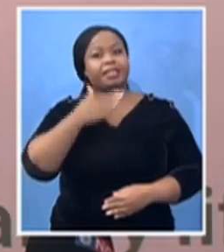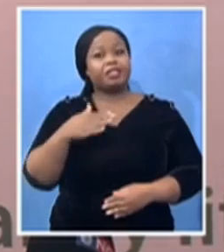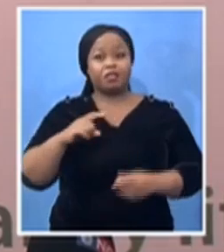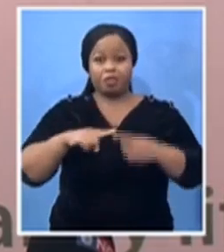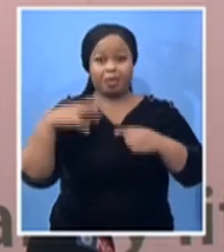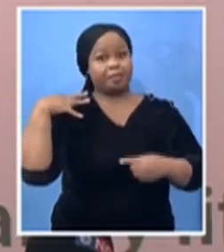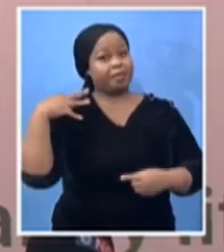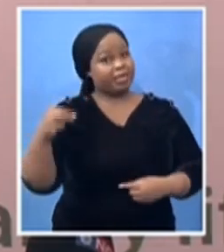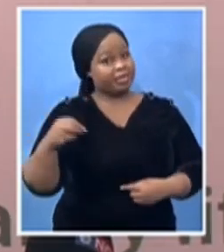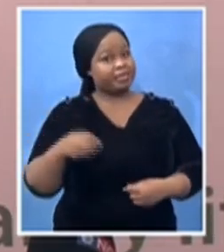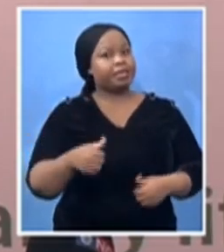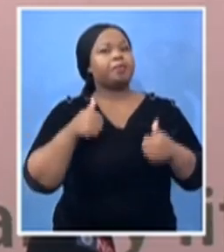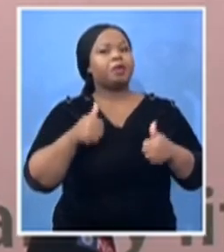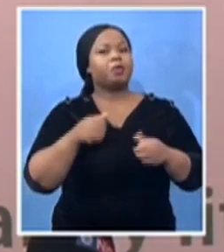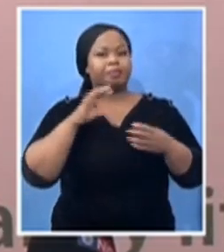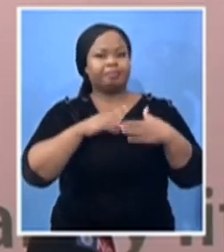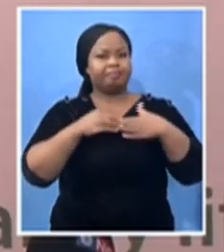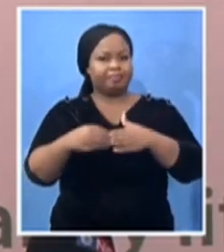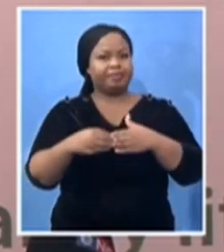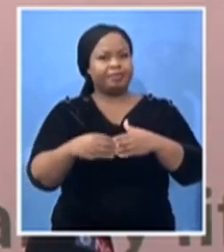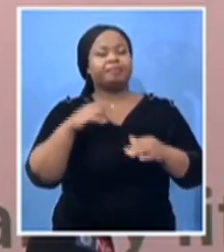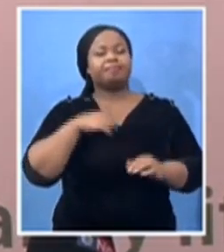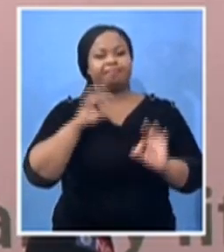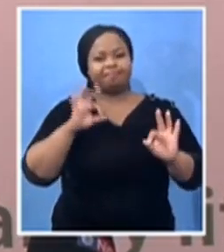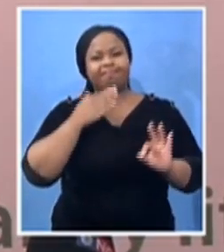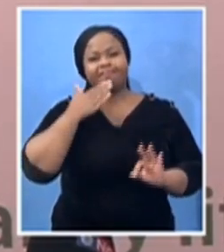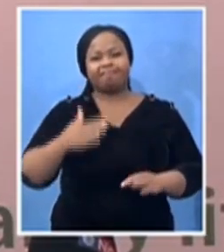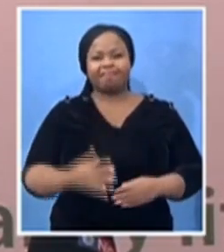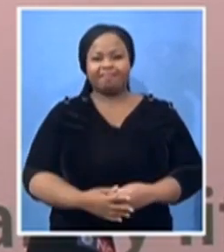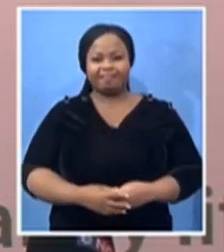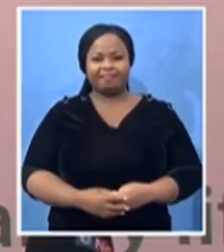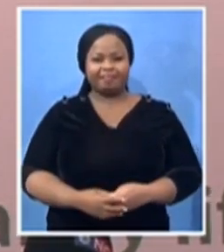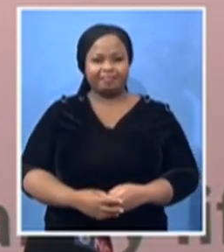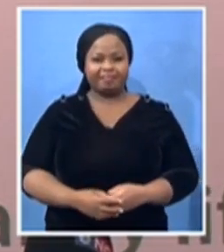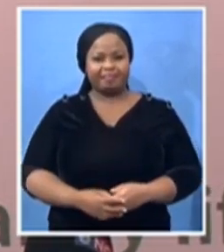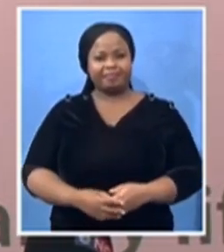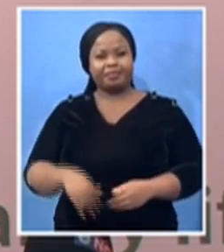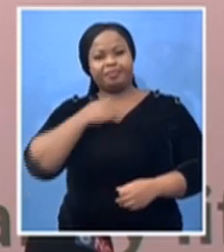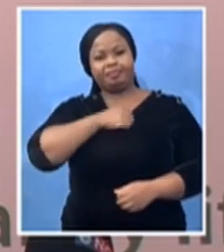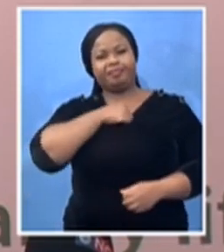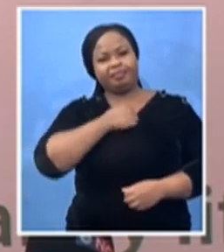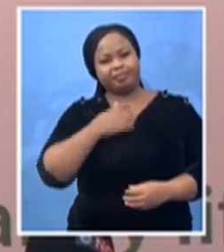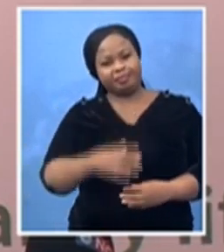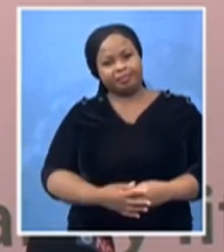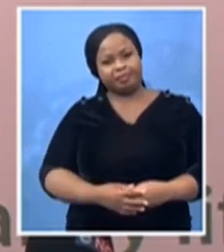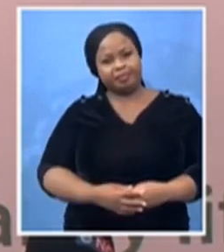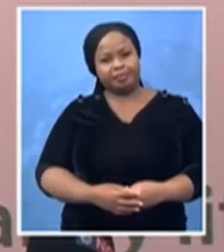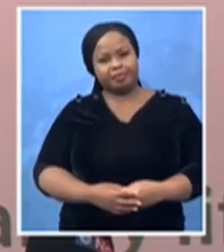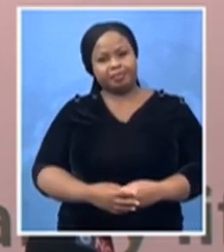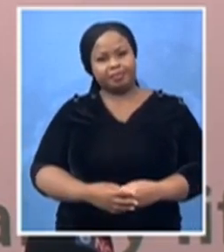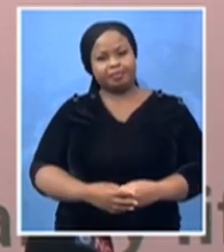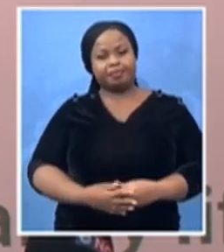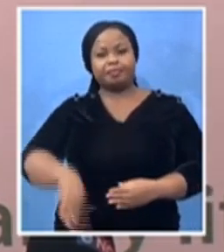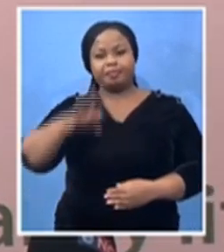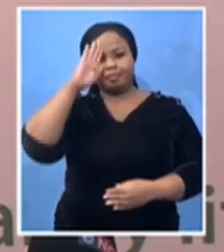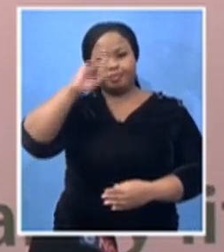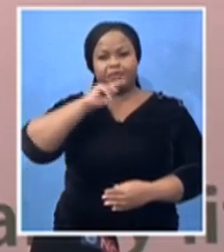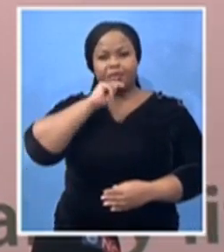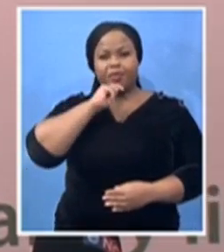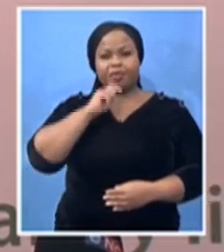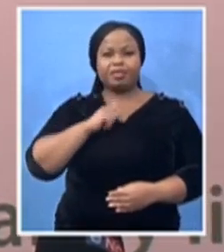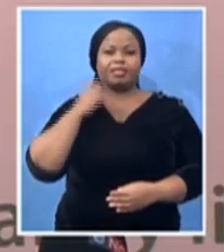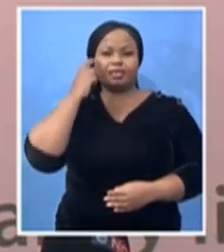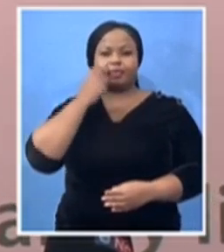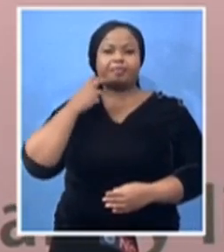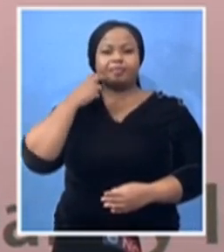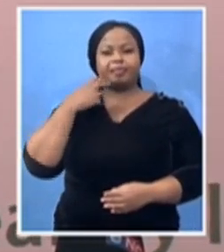obey. Thank you, sorry. So, good morning, Minister Mkhize, Deputy Minister Phaahla,